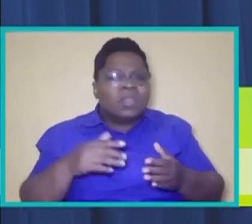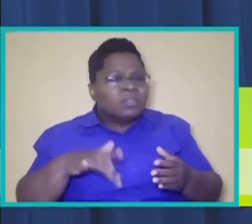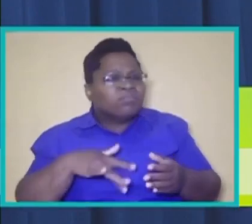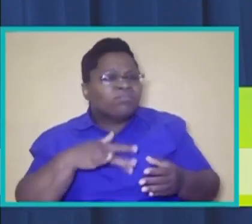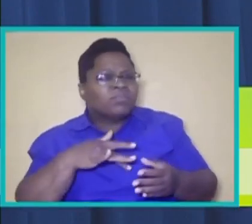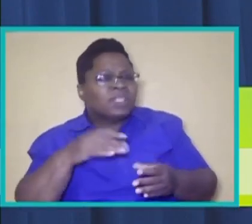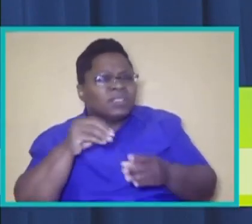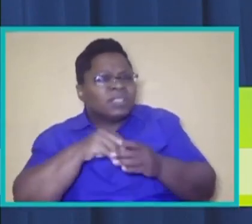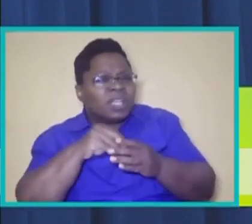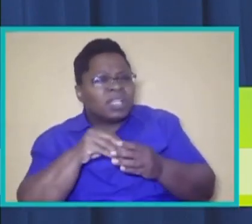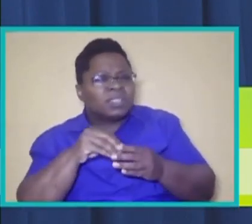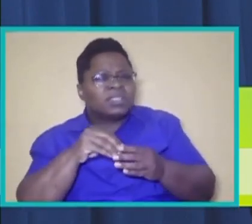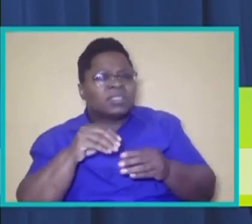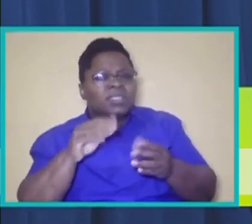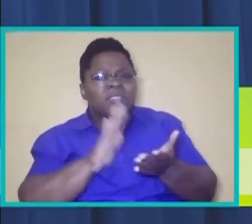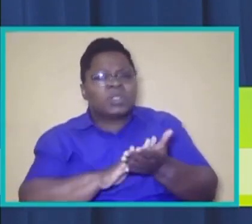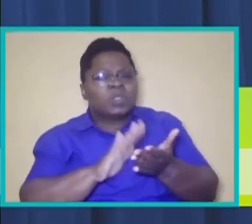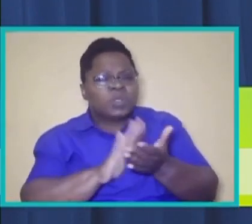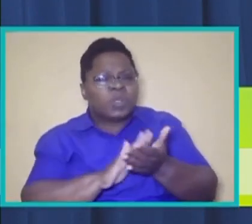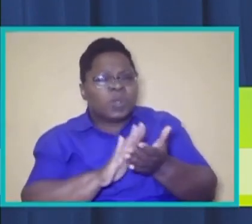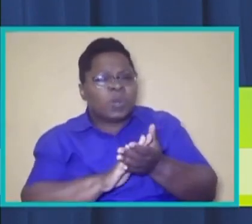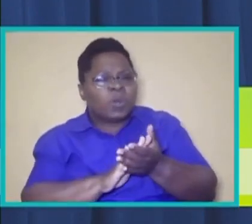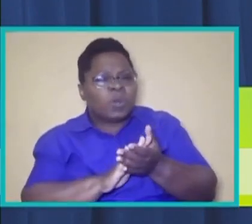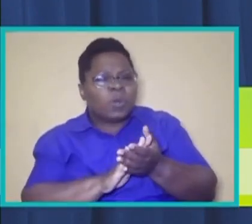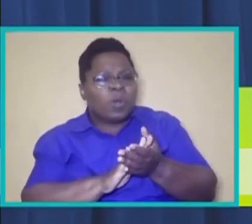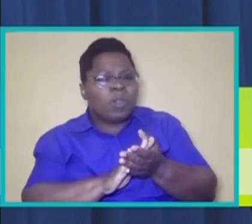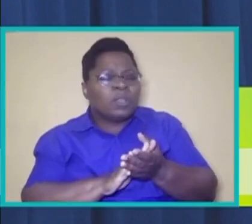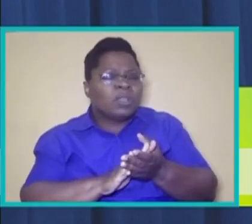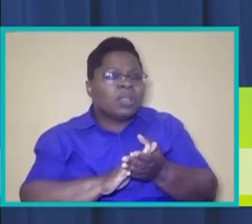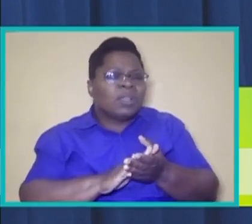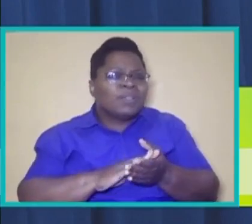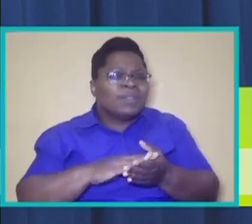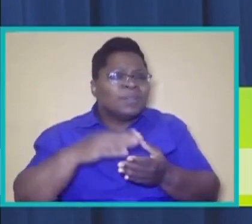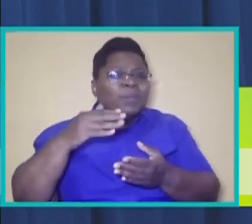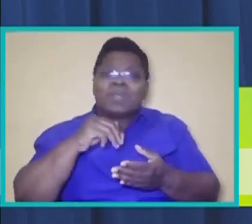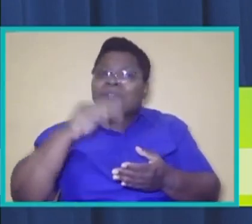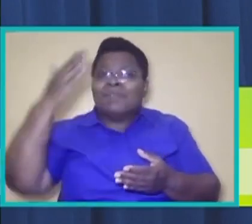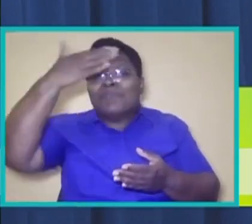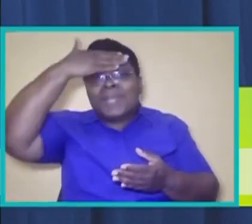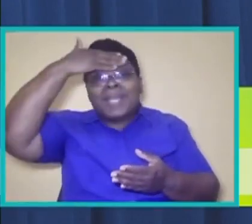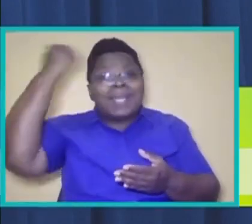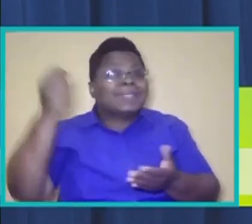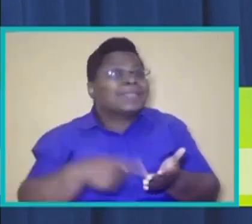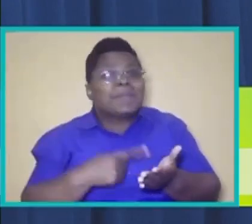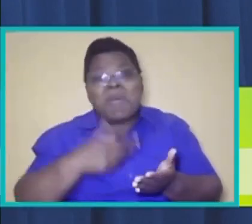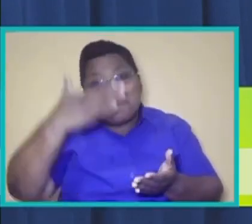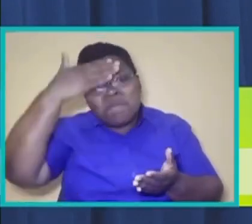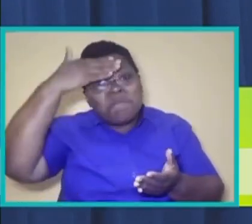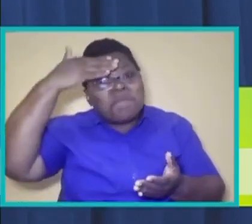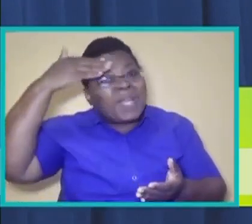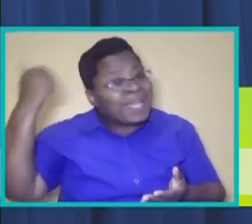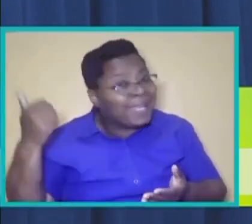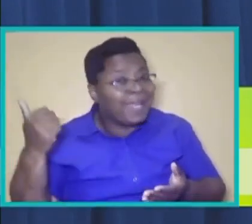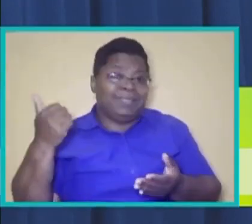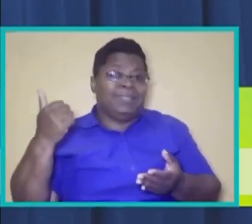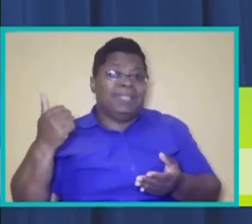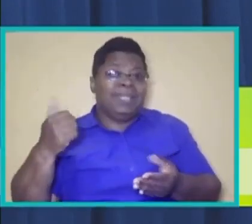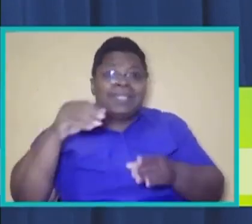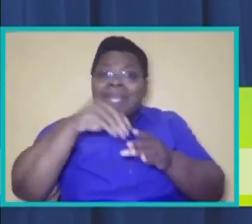there's the flexibility to make adjustment and bring in programs to satisfy your needs,